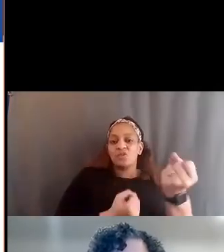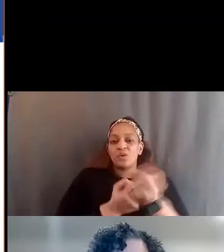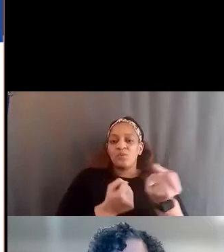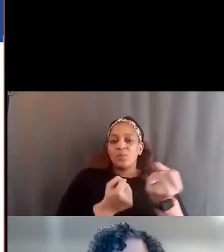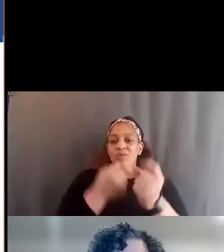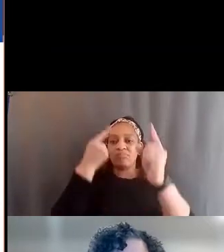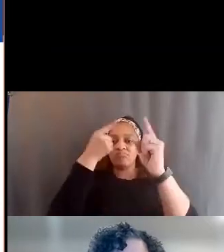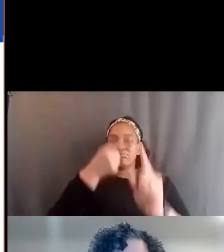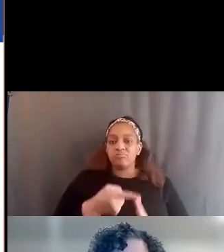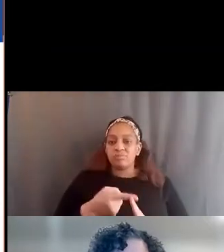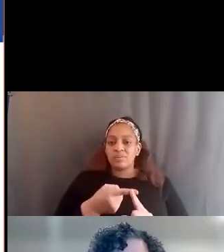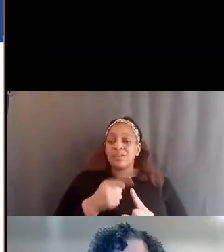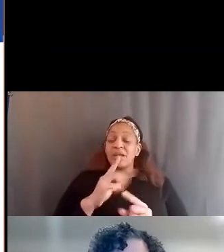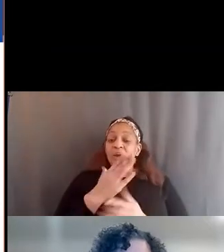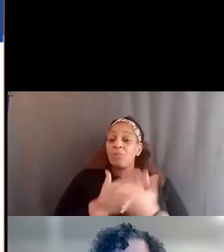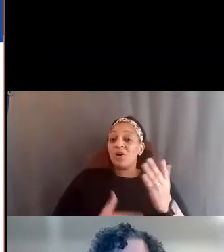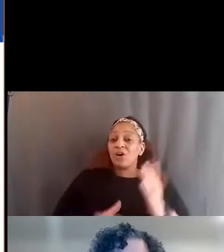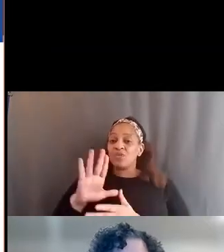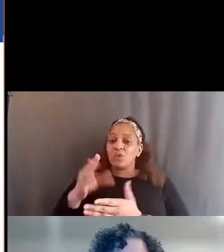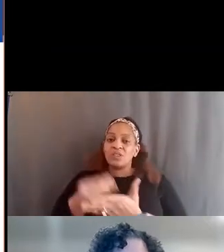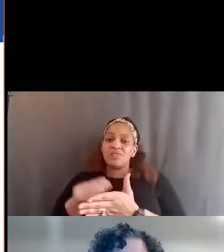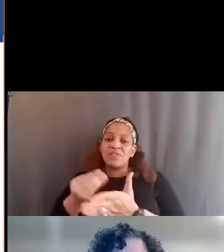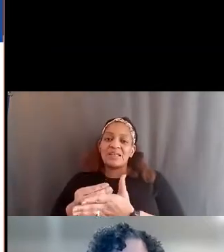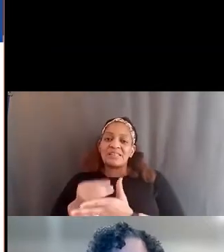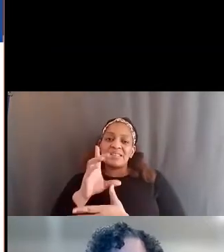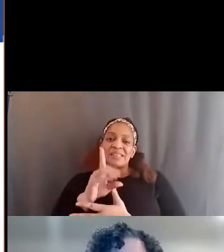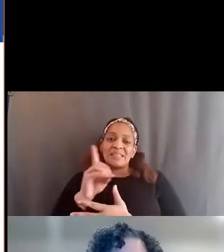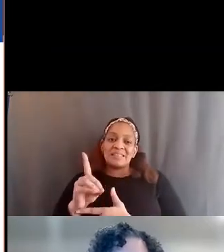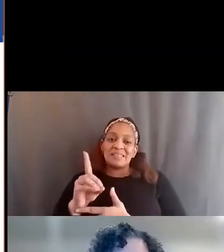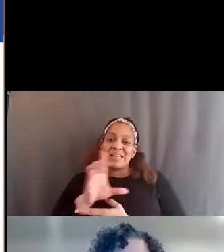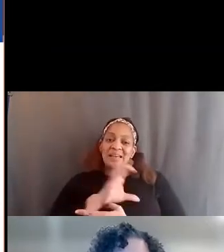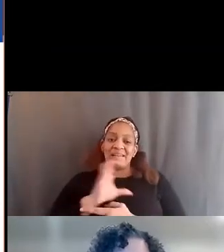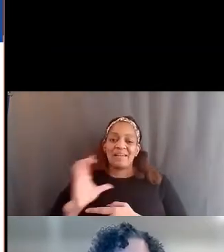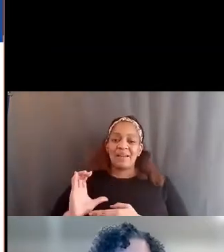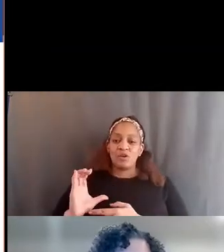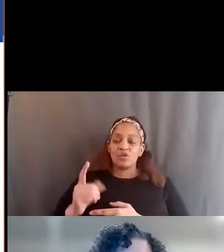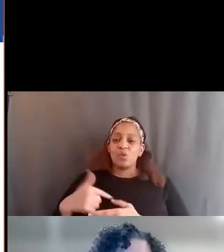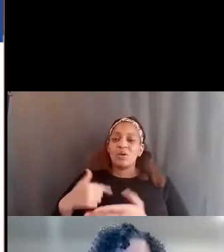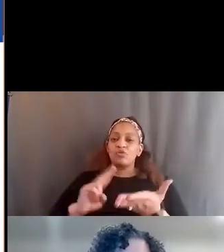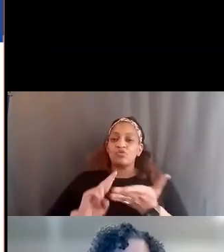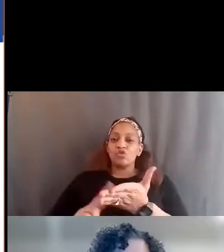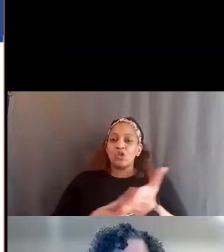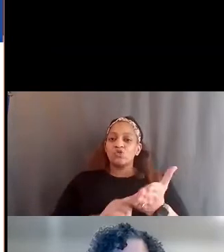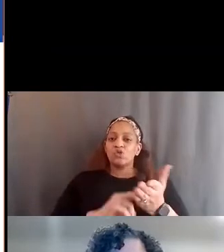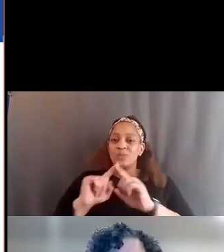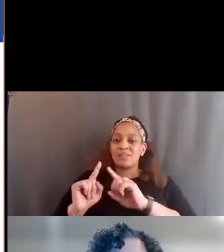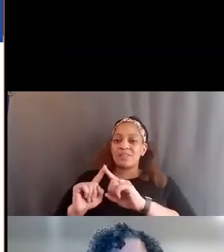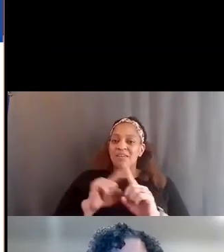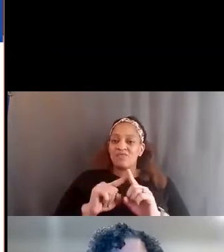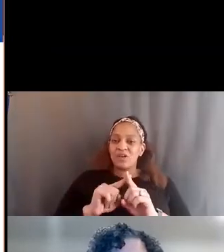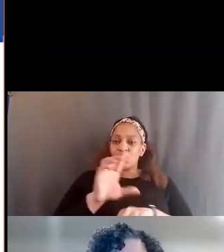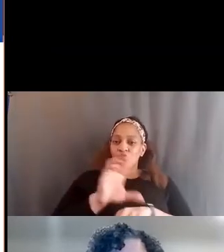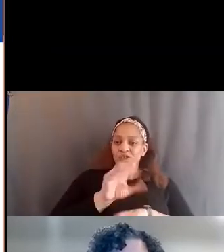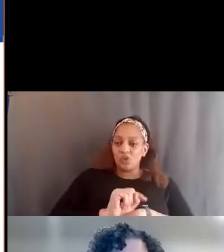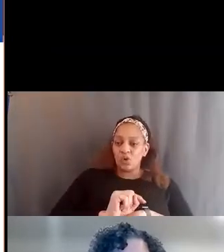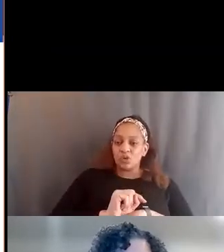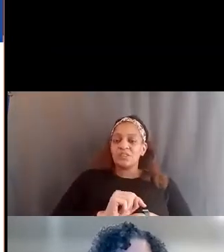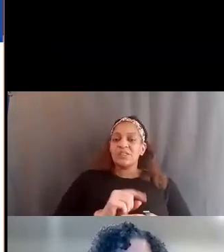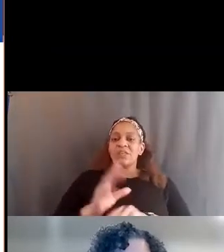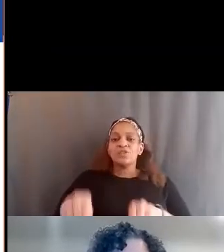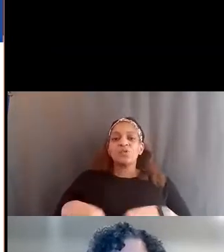allocated funds, the DD Council was contracted with consultants to provide technical assistance in a number of areas to further